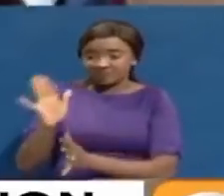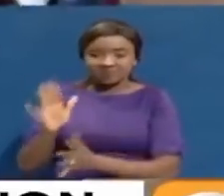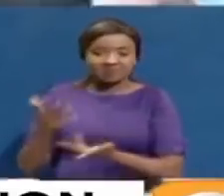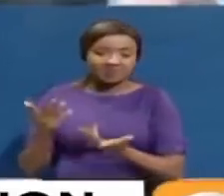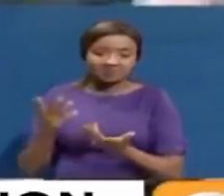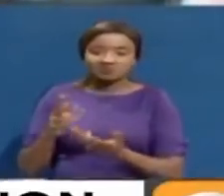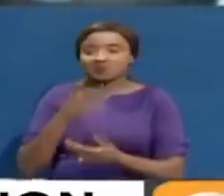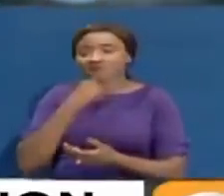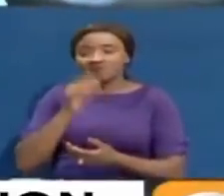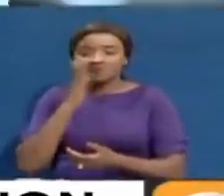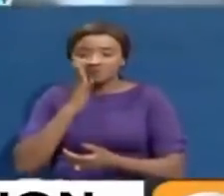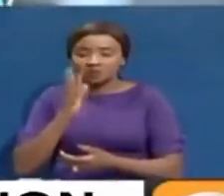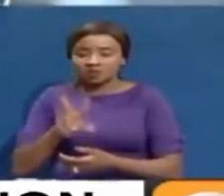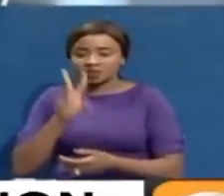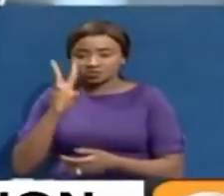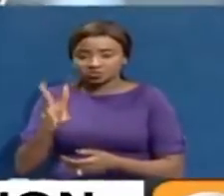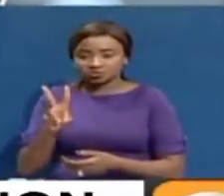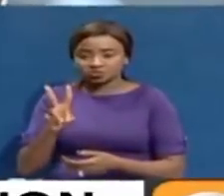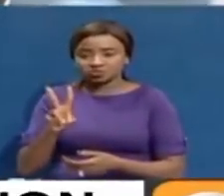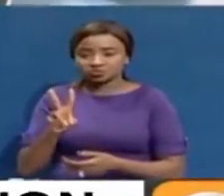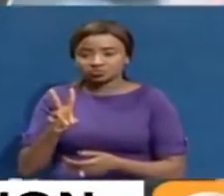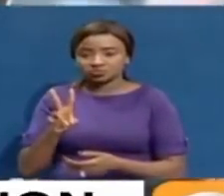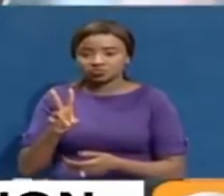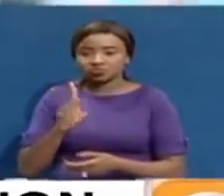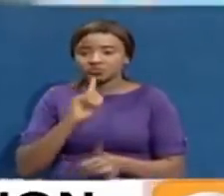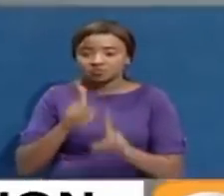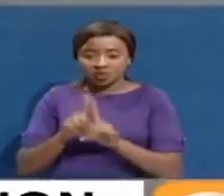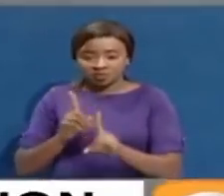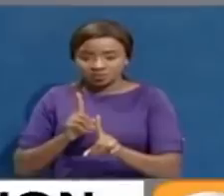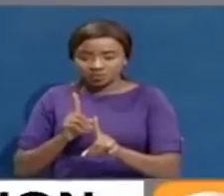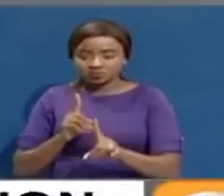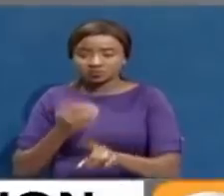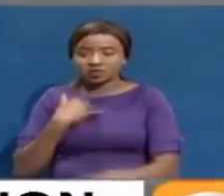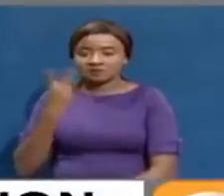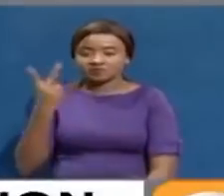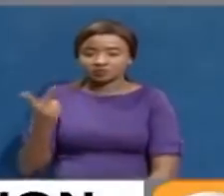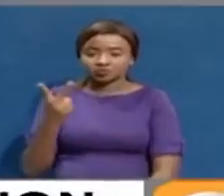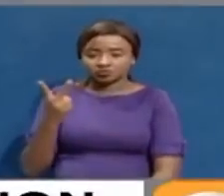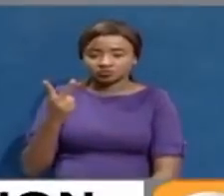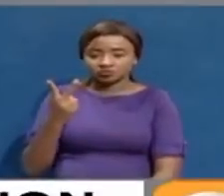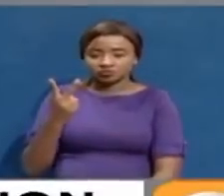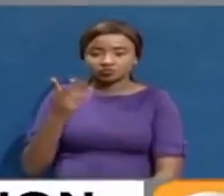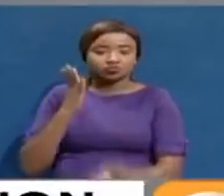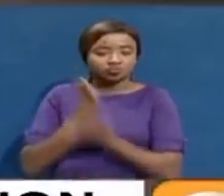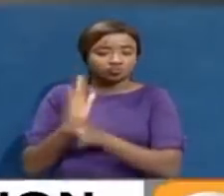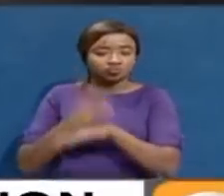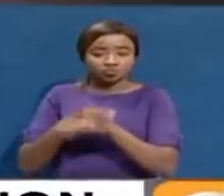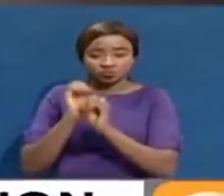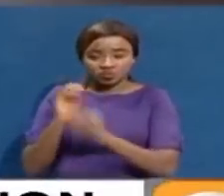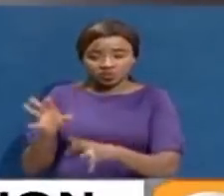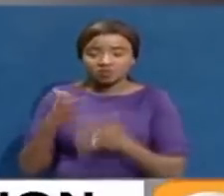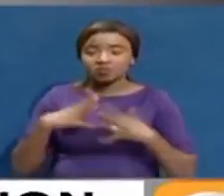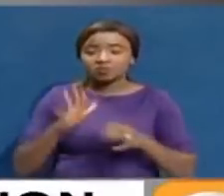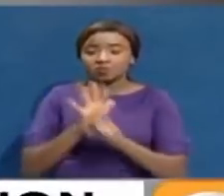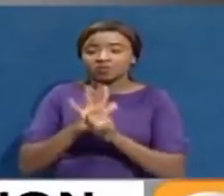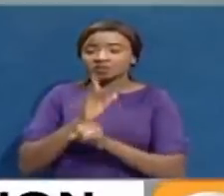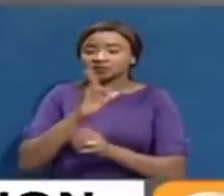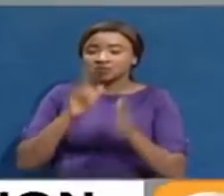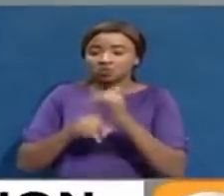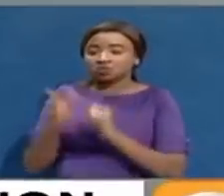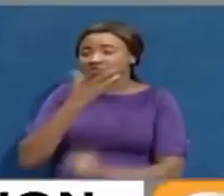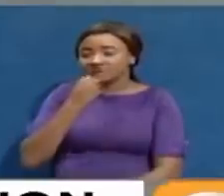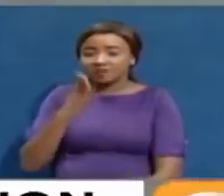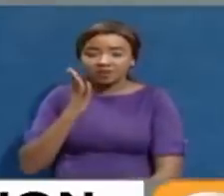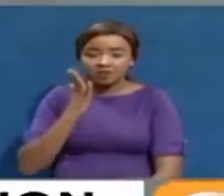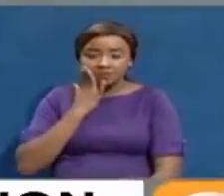five, two parents and two siblings, all boys. It was bad, because people are saying it's him, and when it's him,